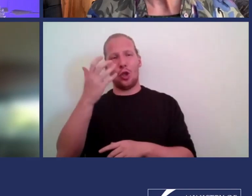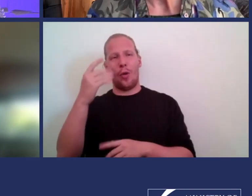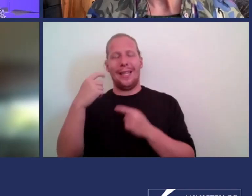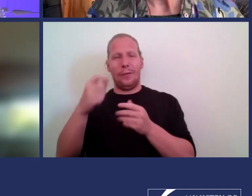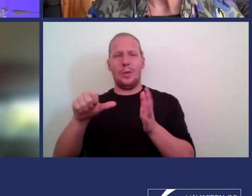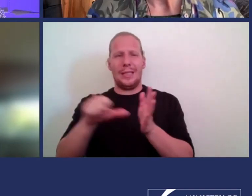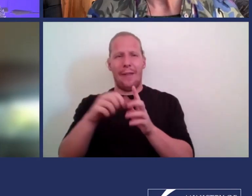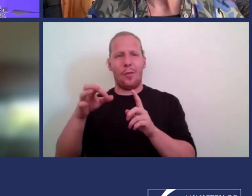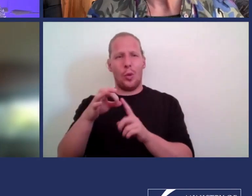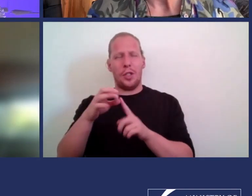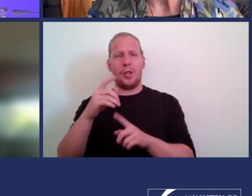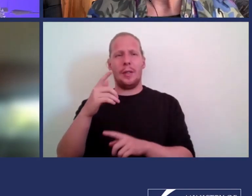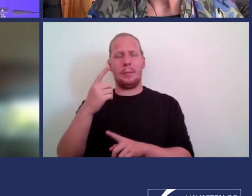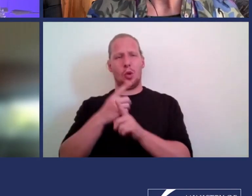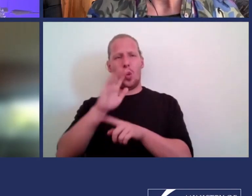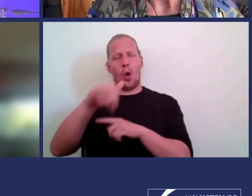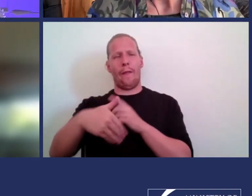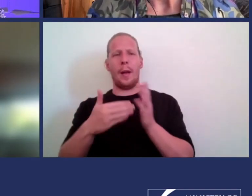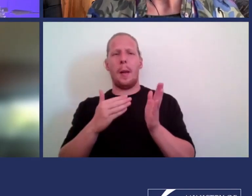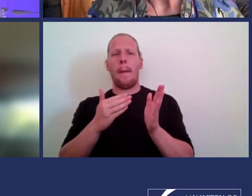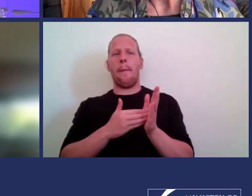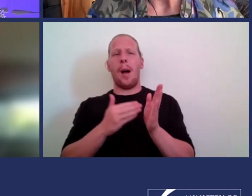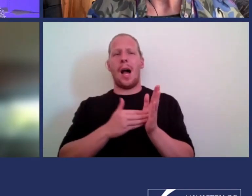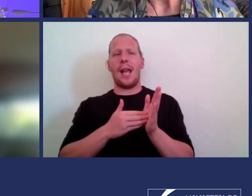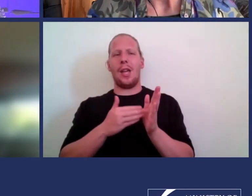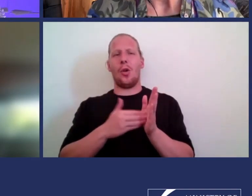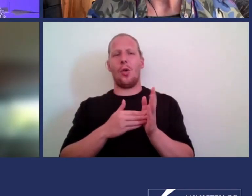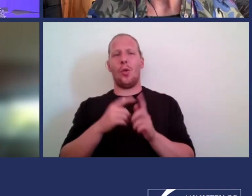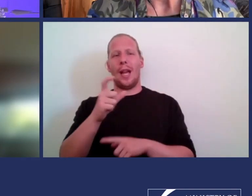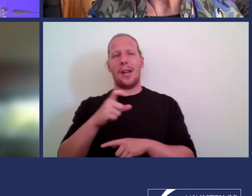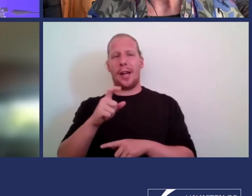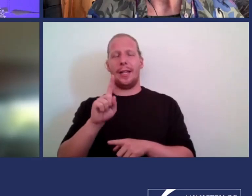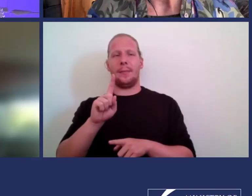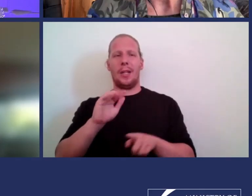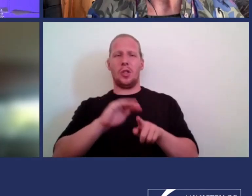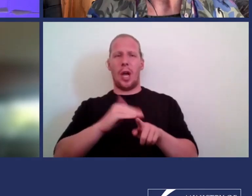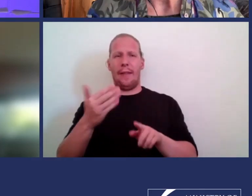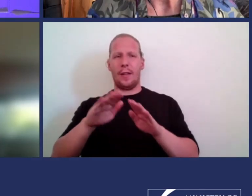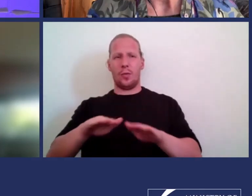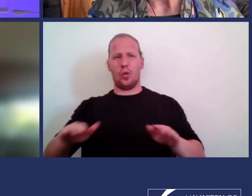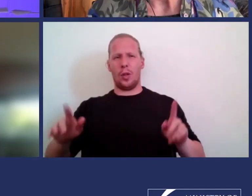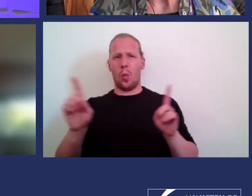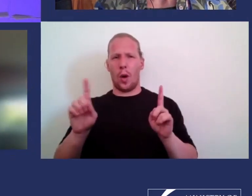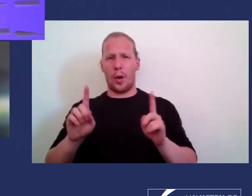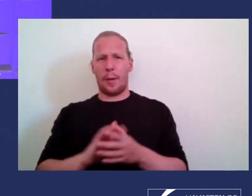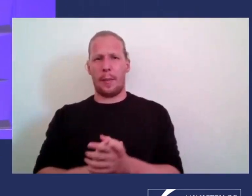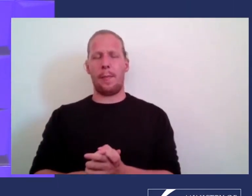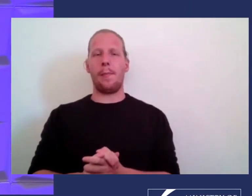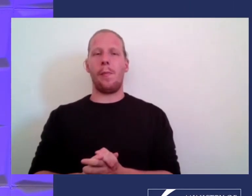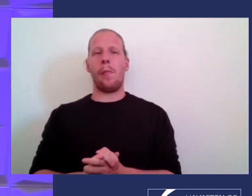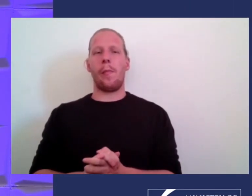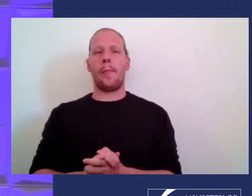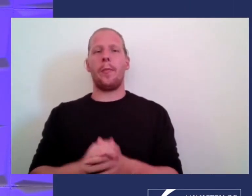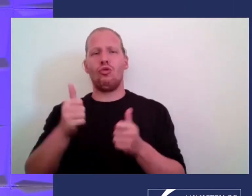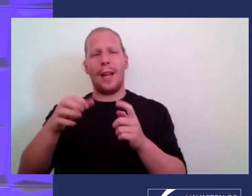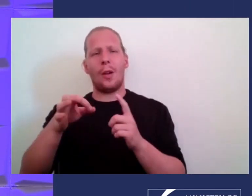talked about myocarditis, but what are some of the side effects for tamariki? Yeah, that's a great question. So Teuila